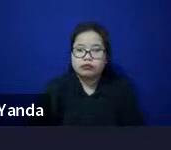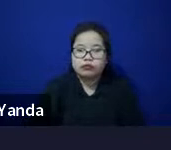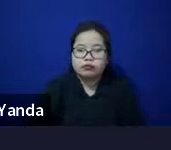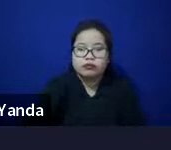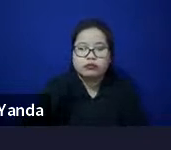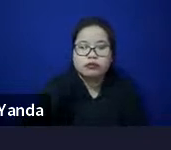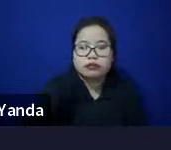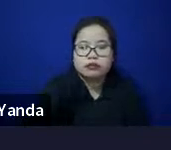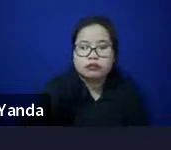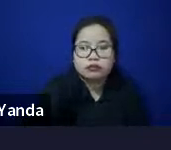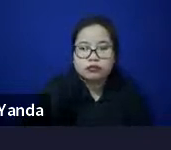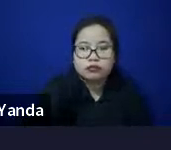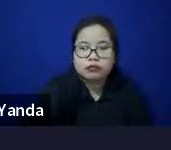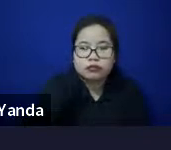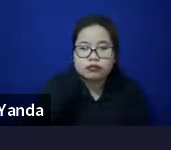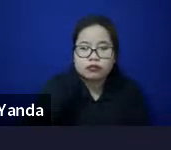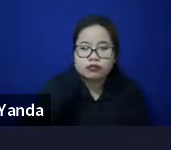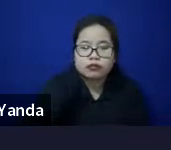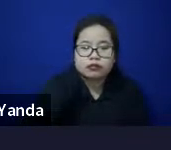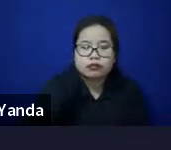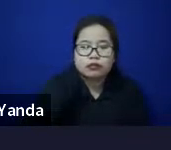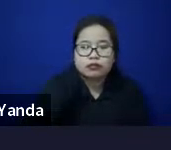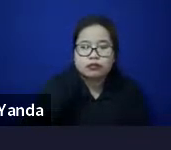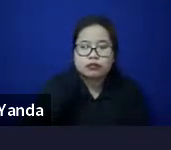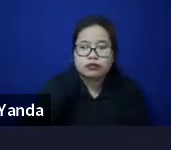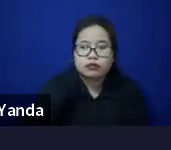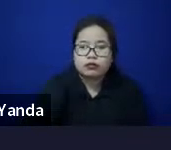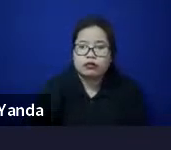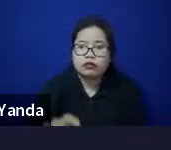finally, disability is about